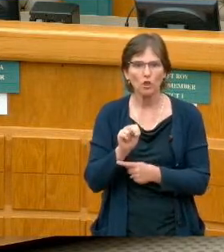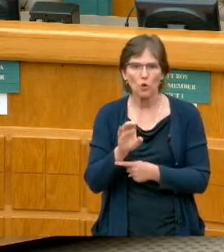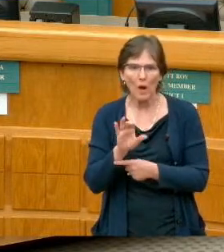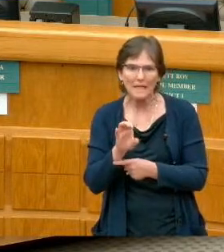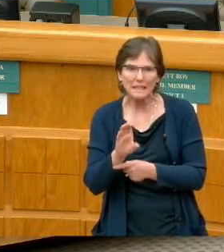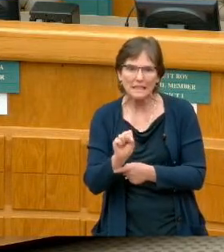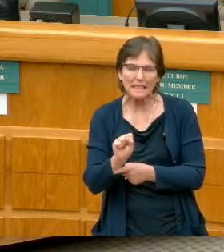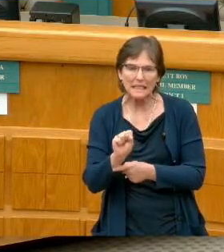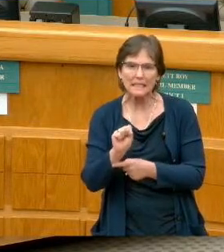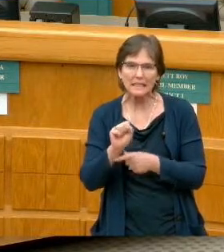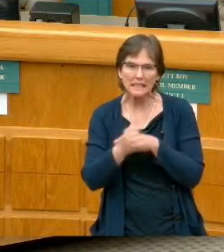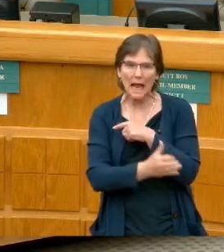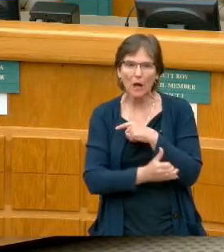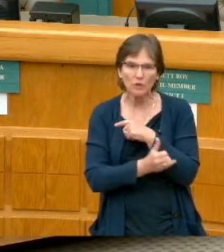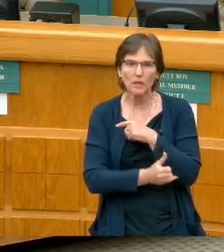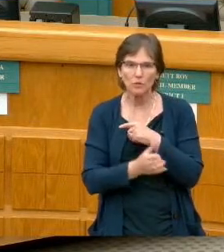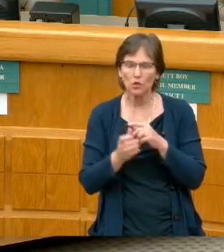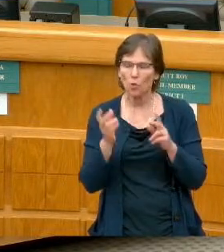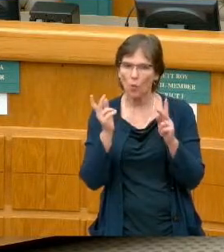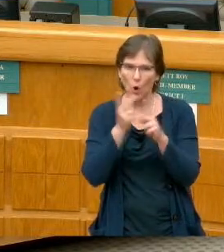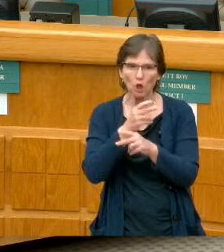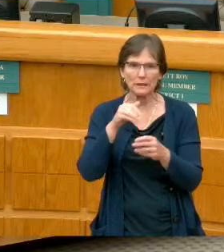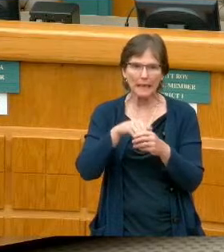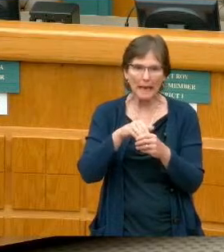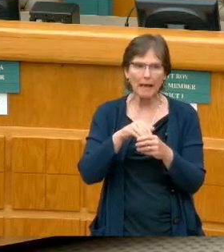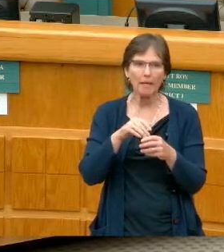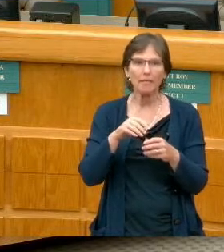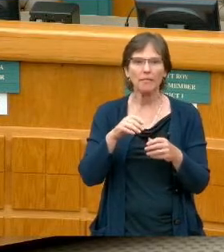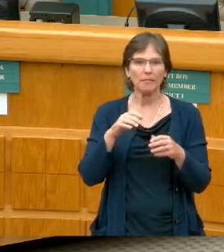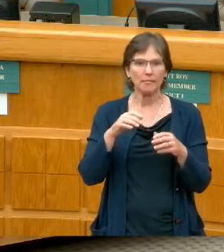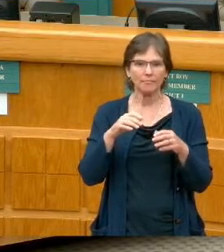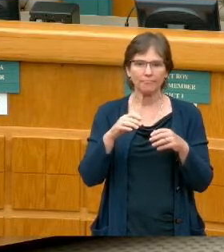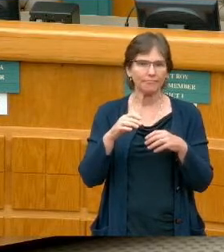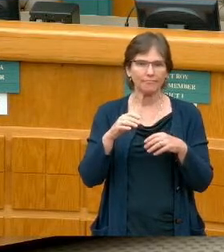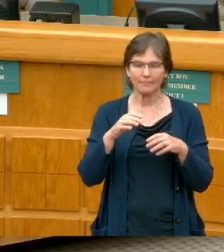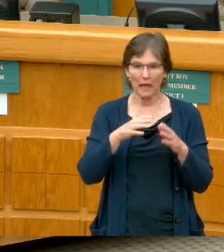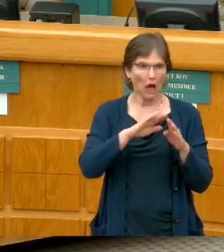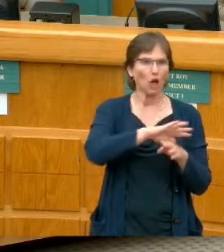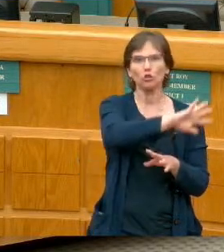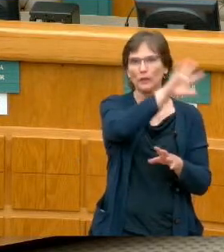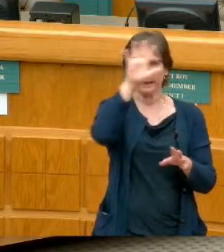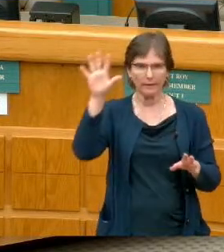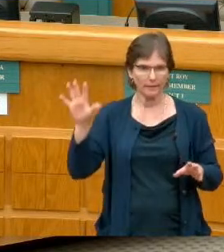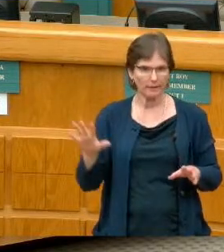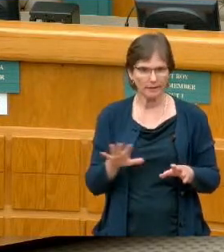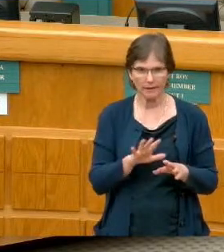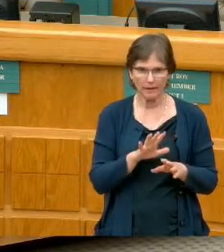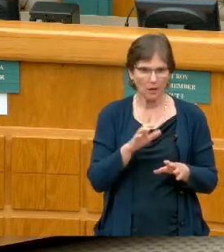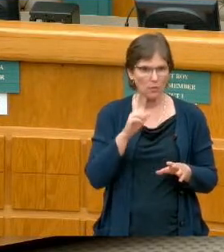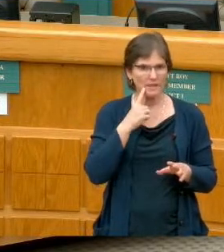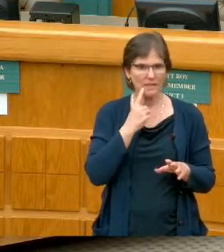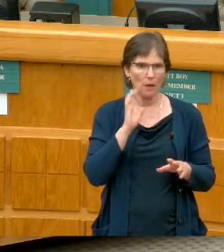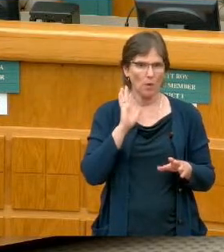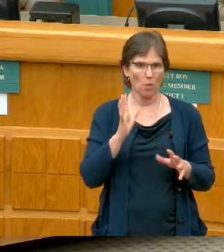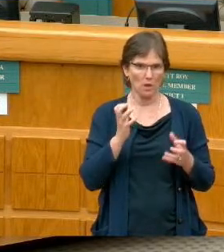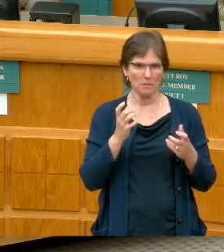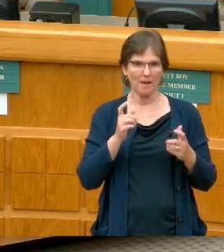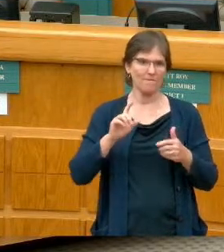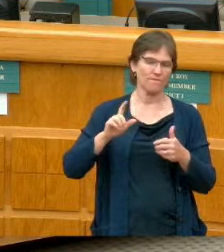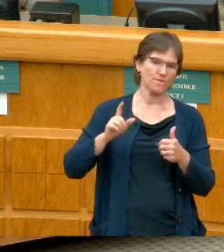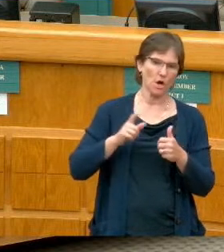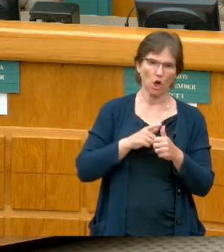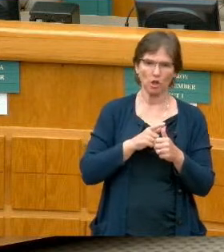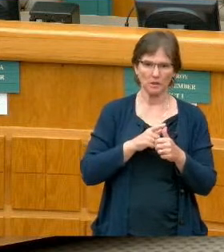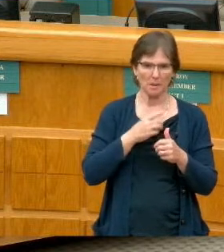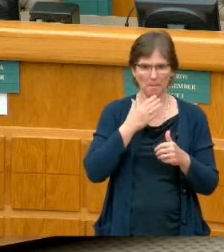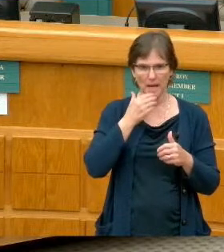90 days by October 16th. Even though we are not there yet, I think that if we are to get